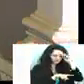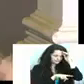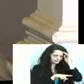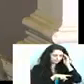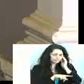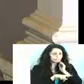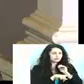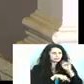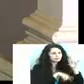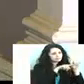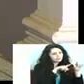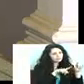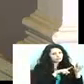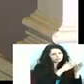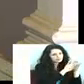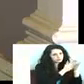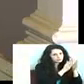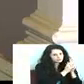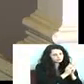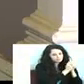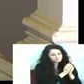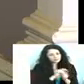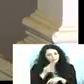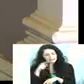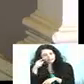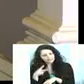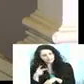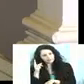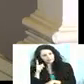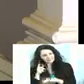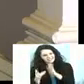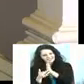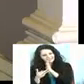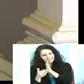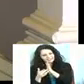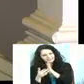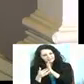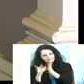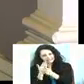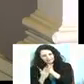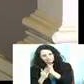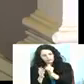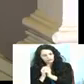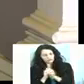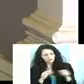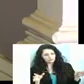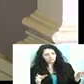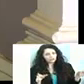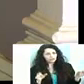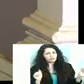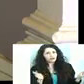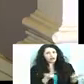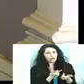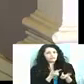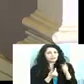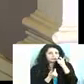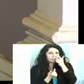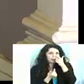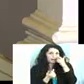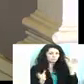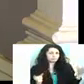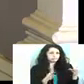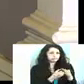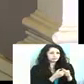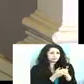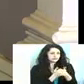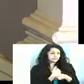pieces of worship, and then the second half of the day will be about the technical side of worship. And all of those are important to make worship as